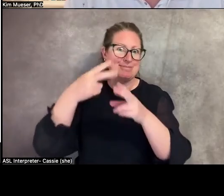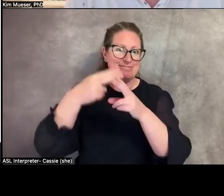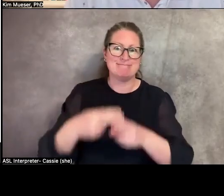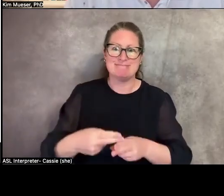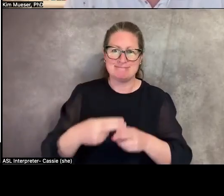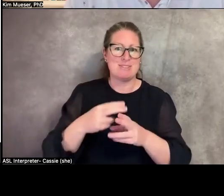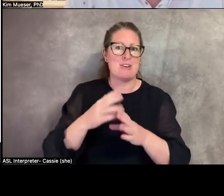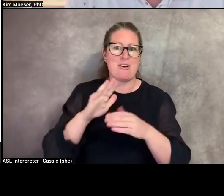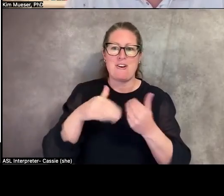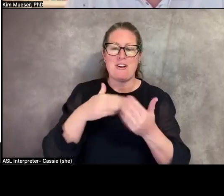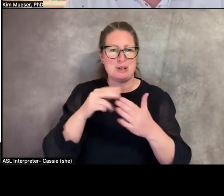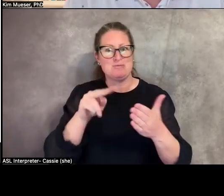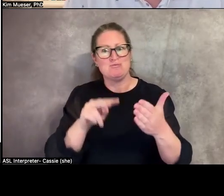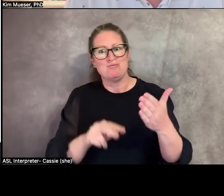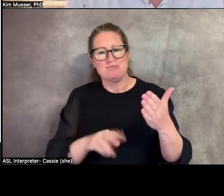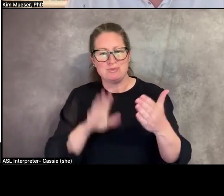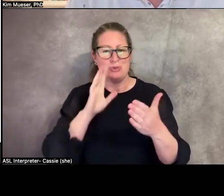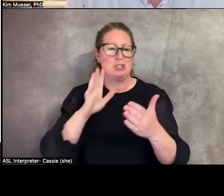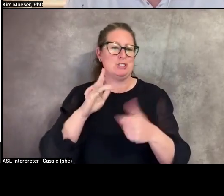So let's just keep going.